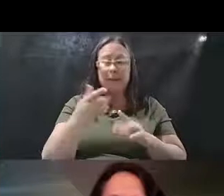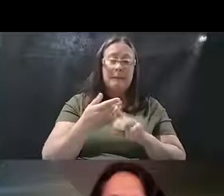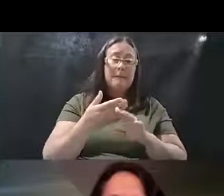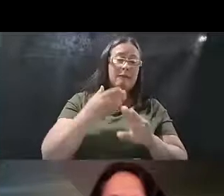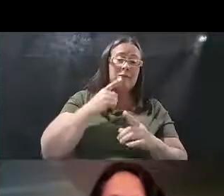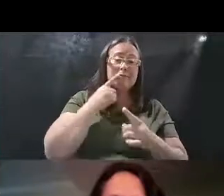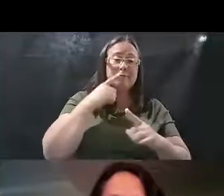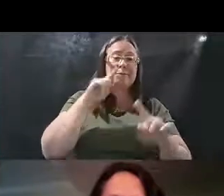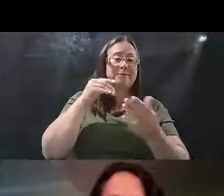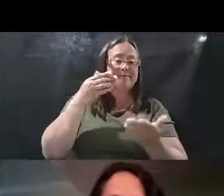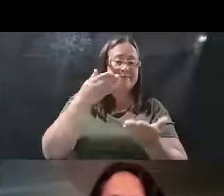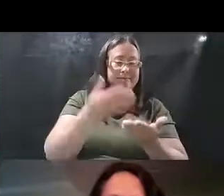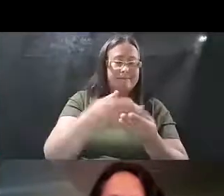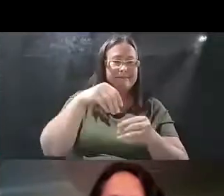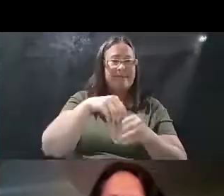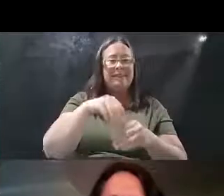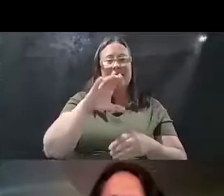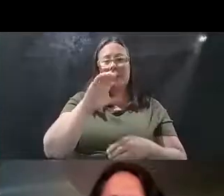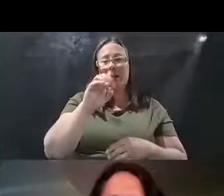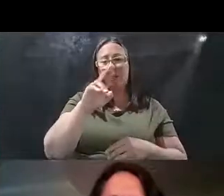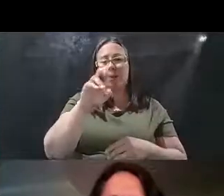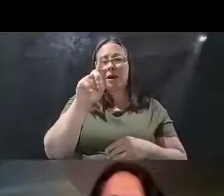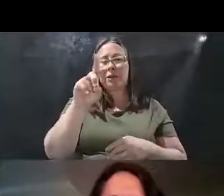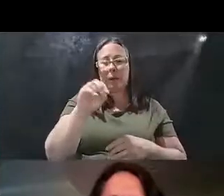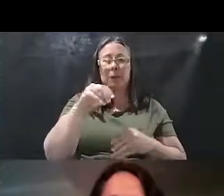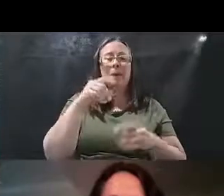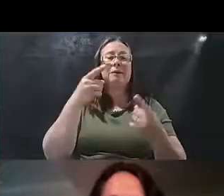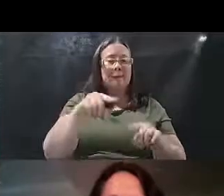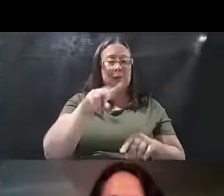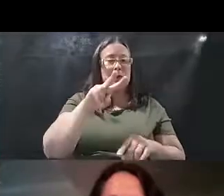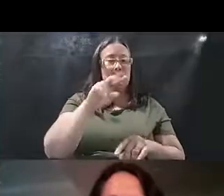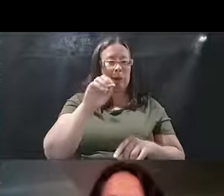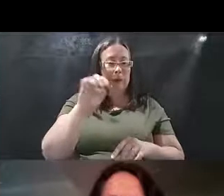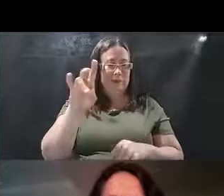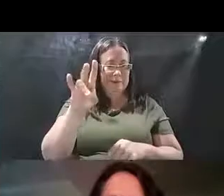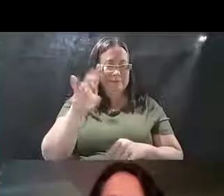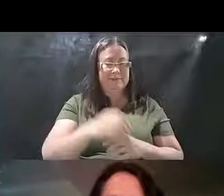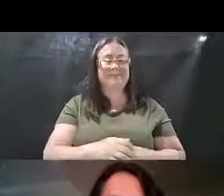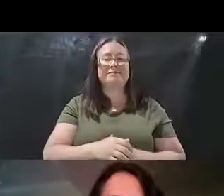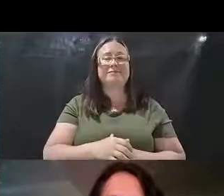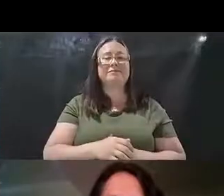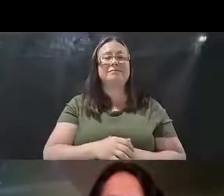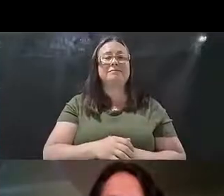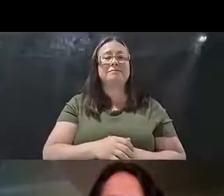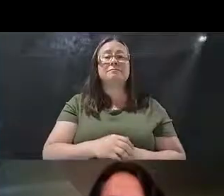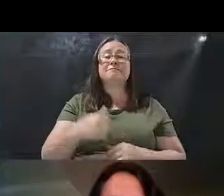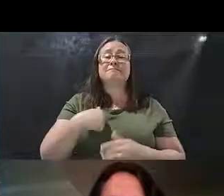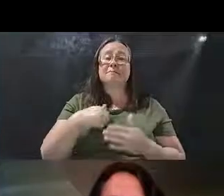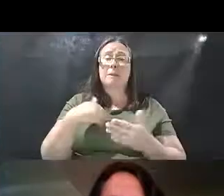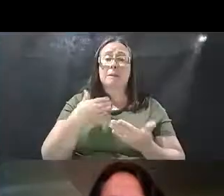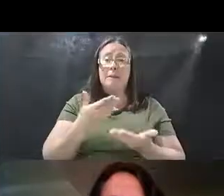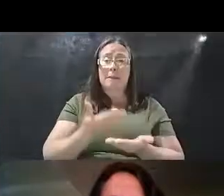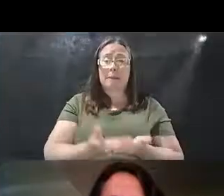up in Colorado in 2007. So I was born